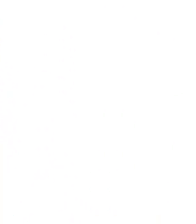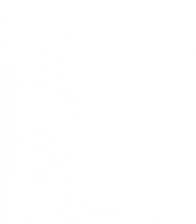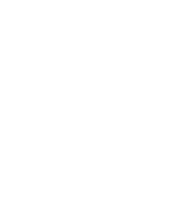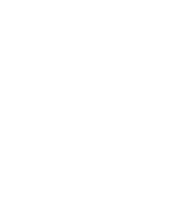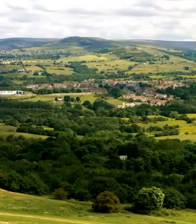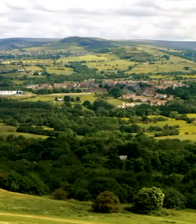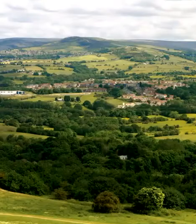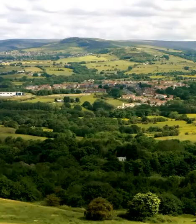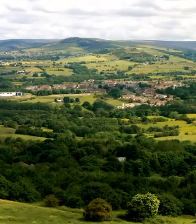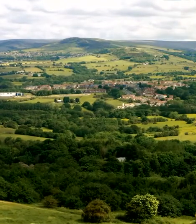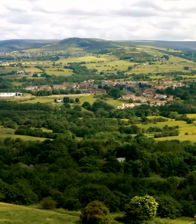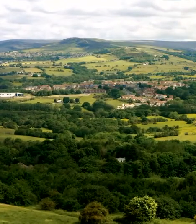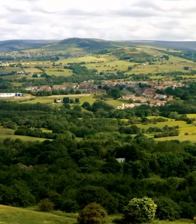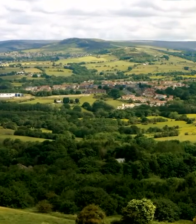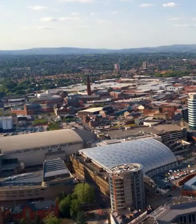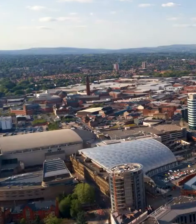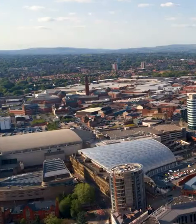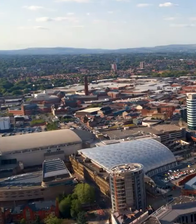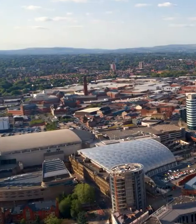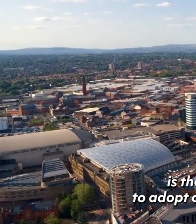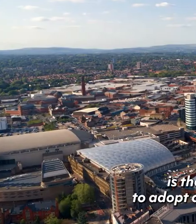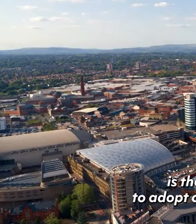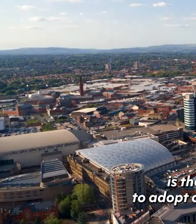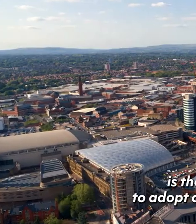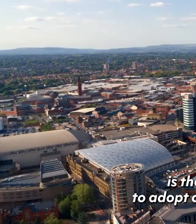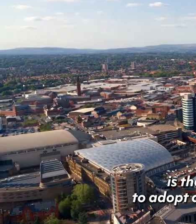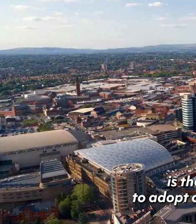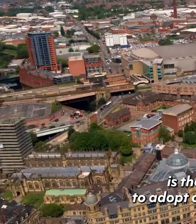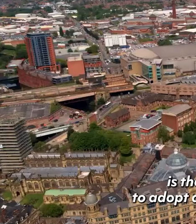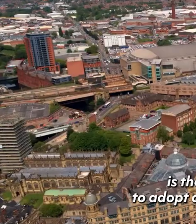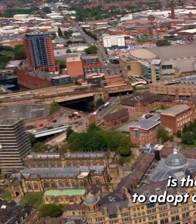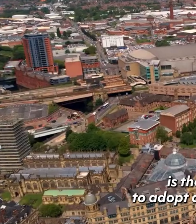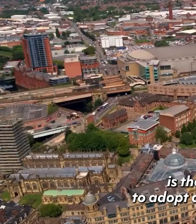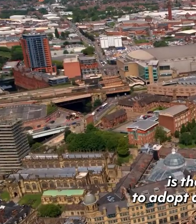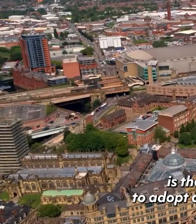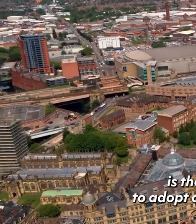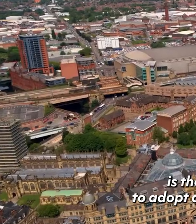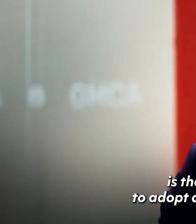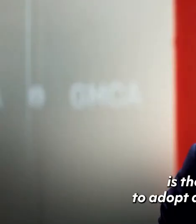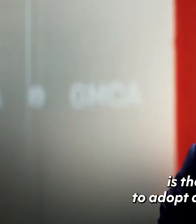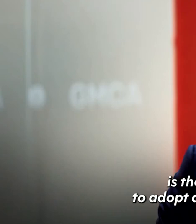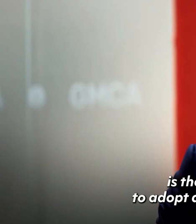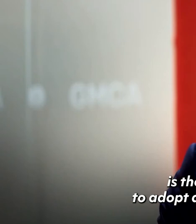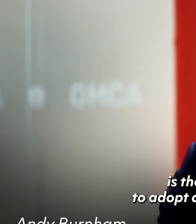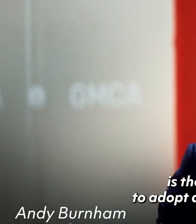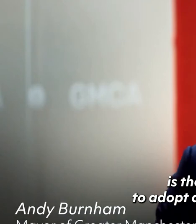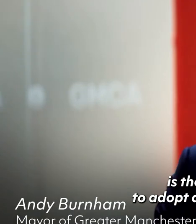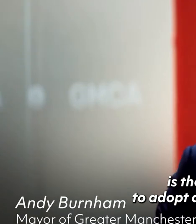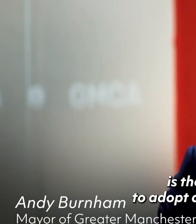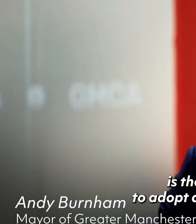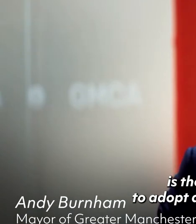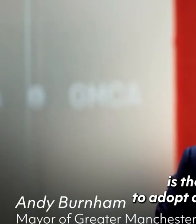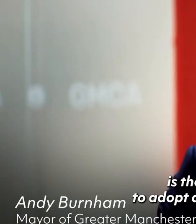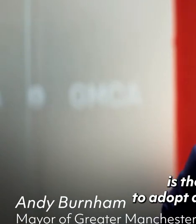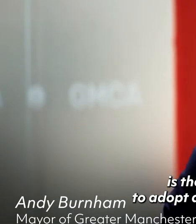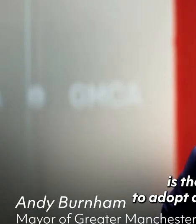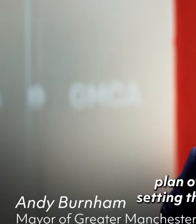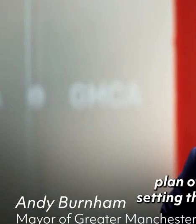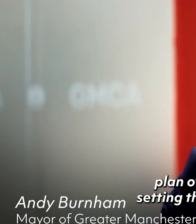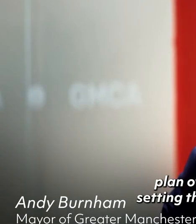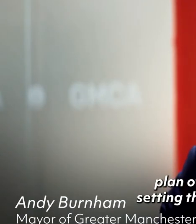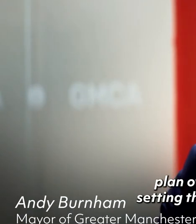In the black of night, murder. The first city region in the UK to adopt. Well, in the black of